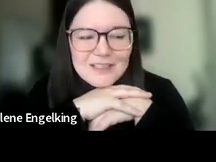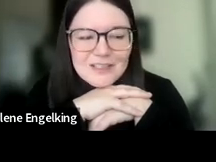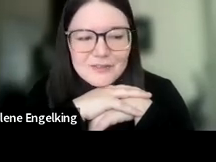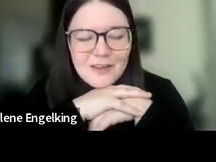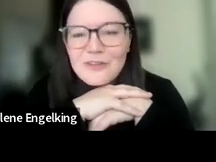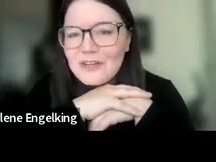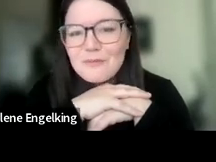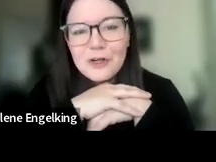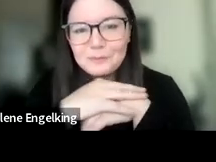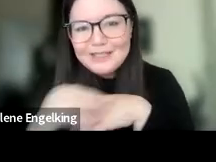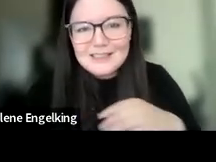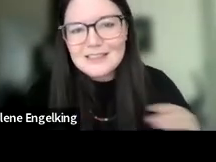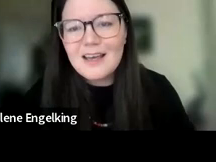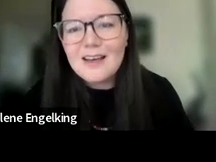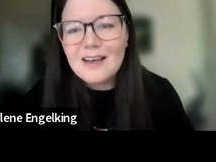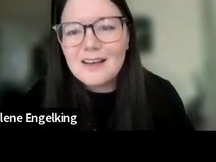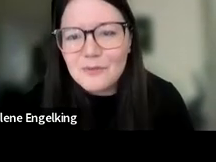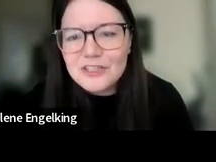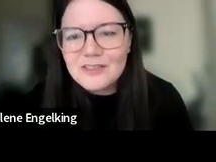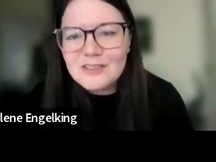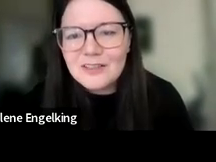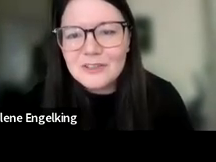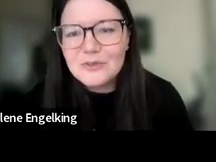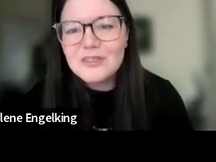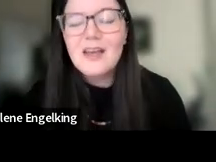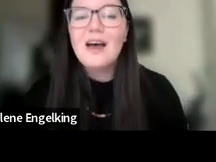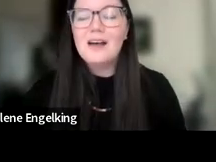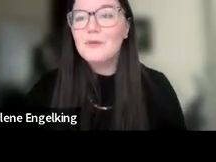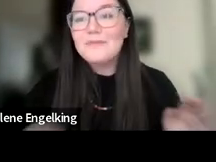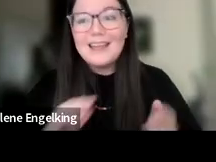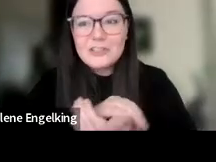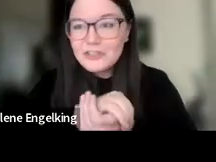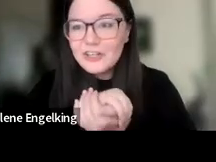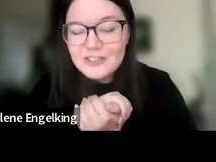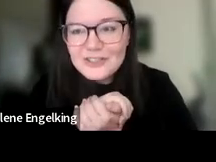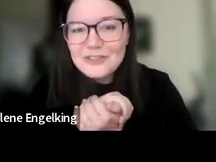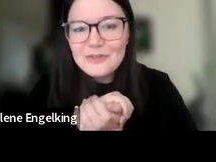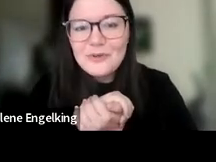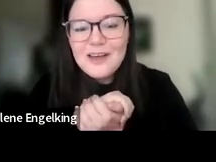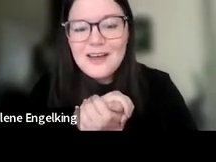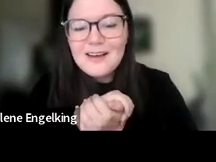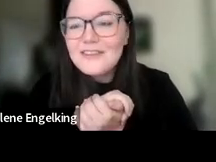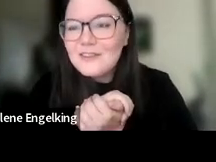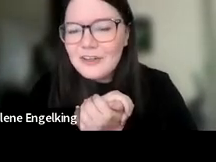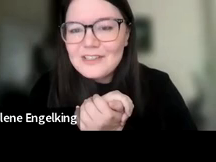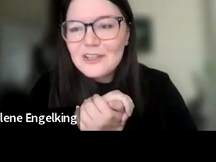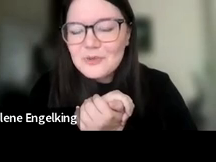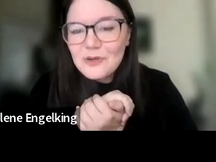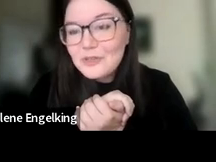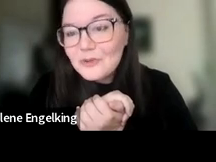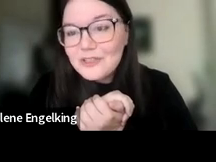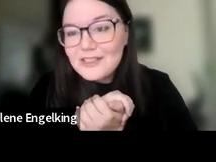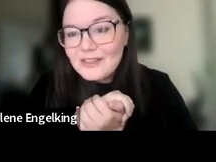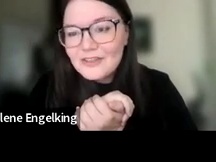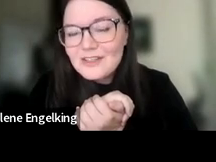This space serves a few different purposes, which includes an introduction to the various sexual